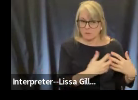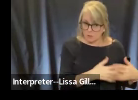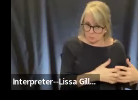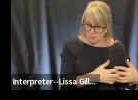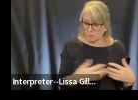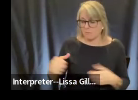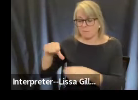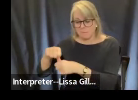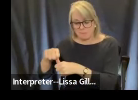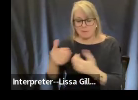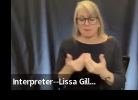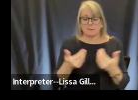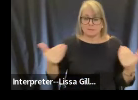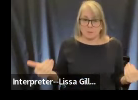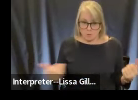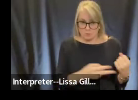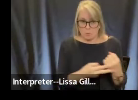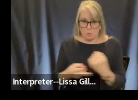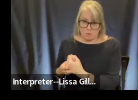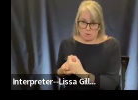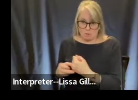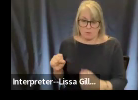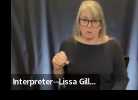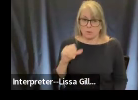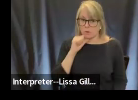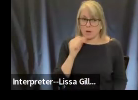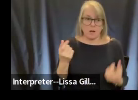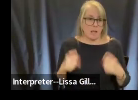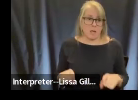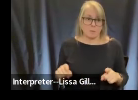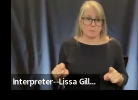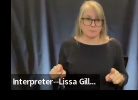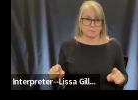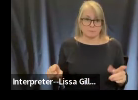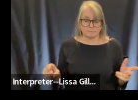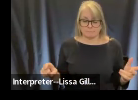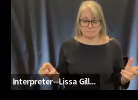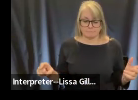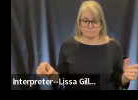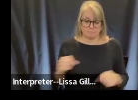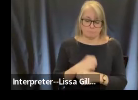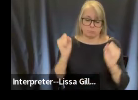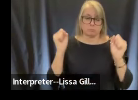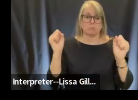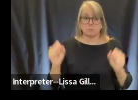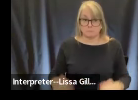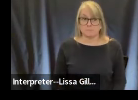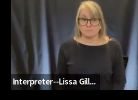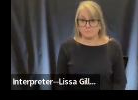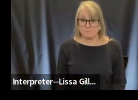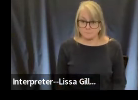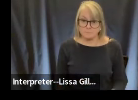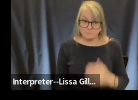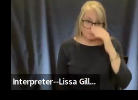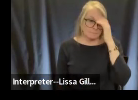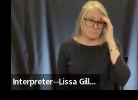make sure that you don't create any kind of hazard where that gas can become ignitable with the